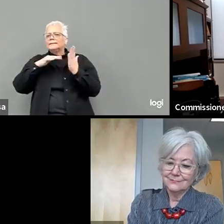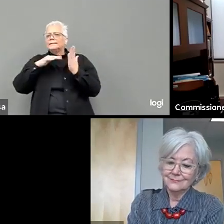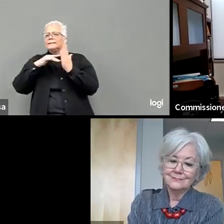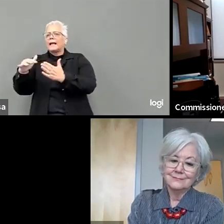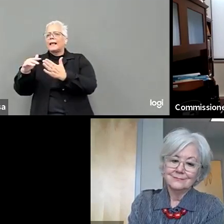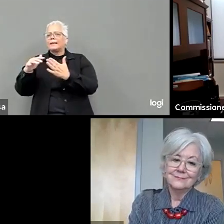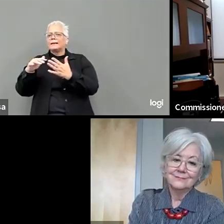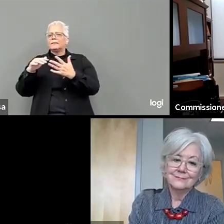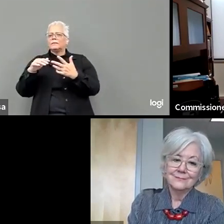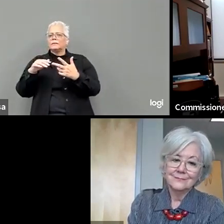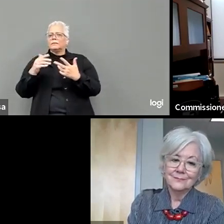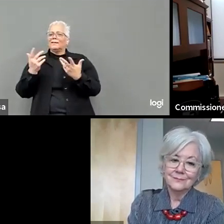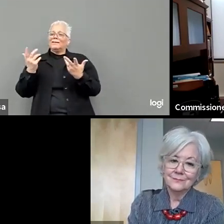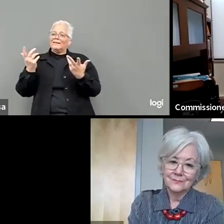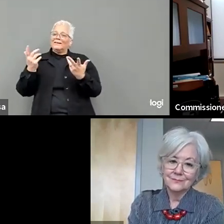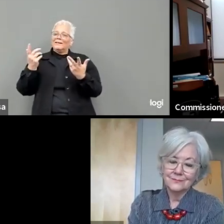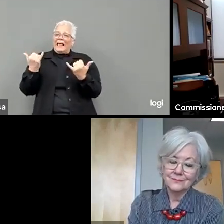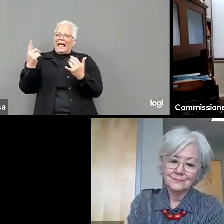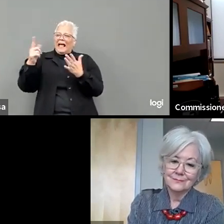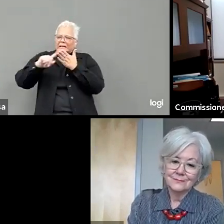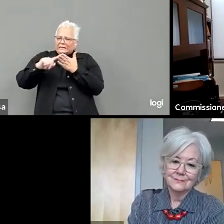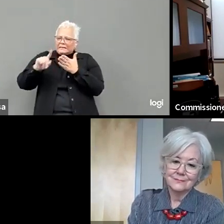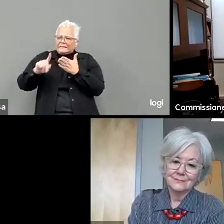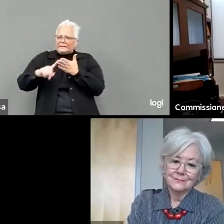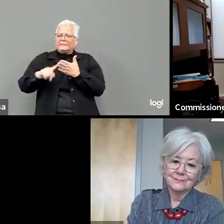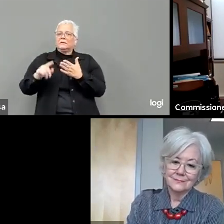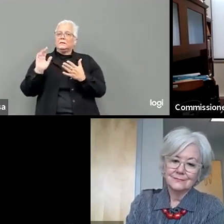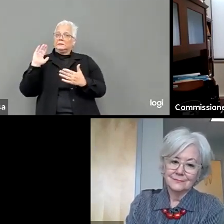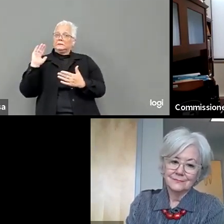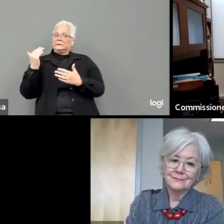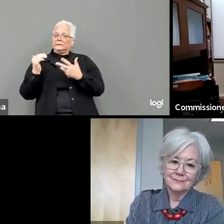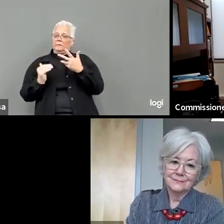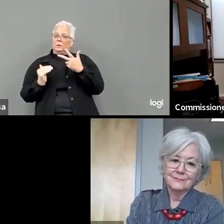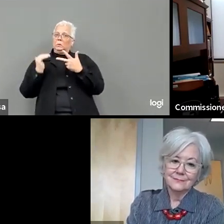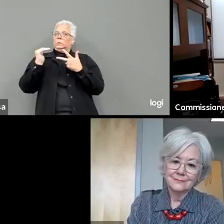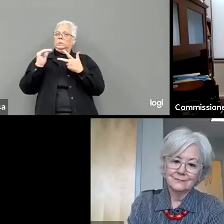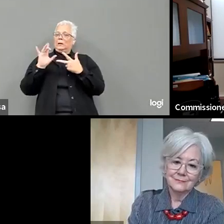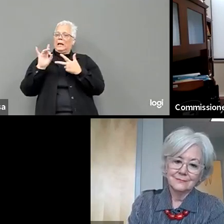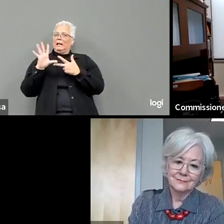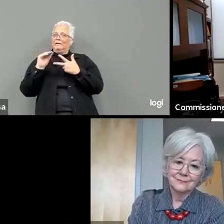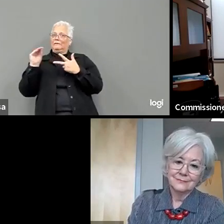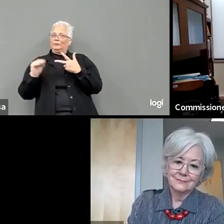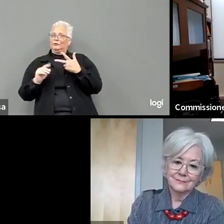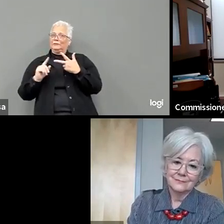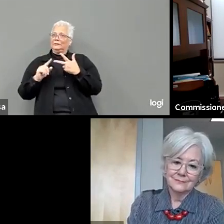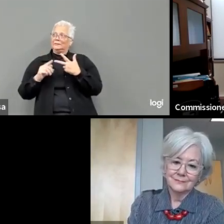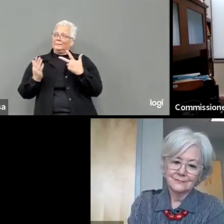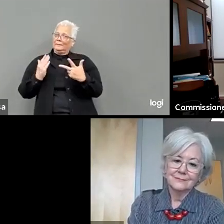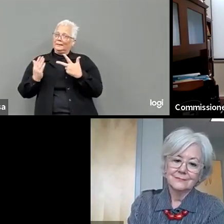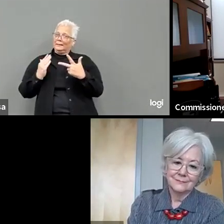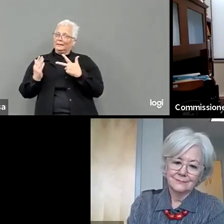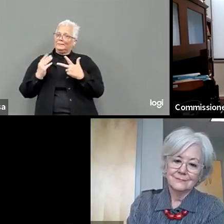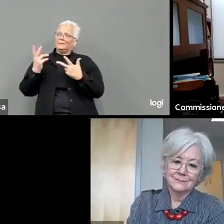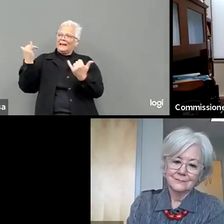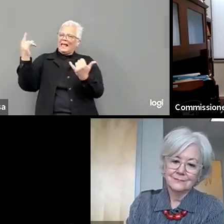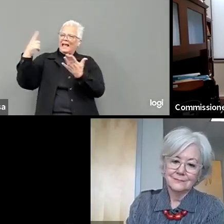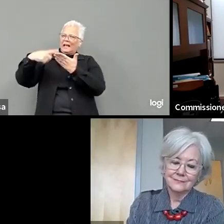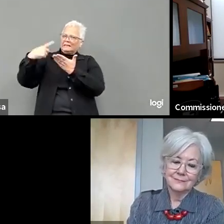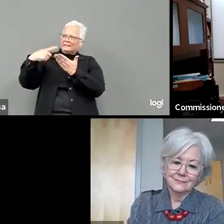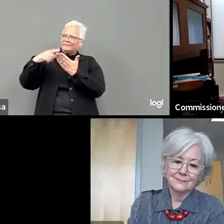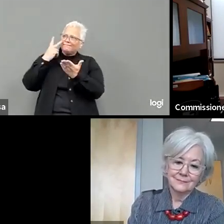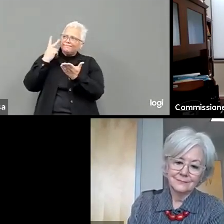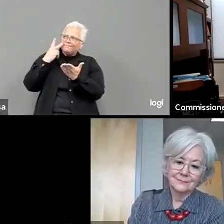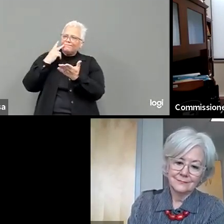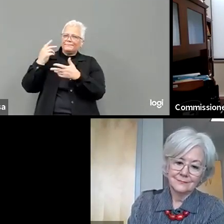logistical perspective, only having to administer one dose as opposed to two will allow us to get vaccine out much, much quicker and vaccinate